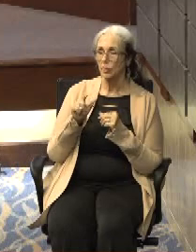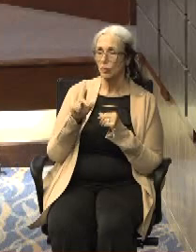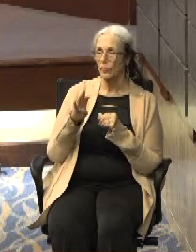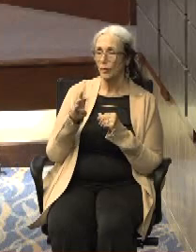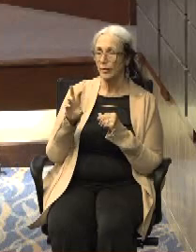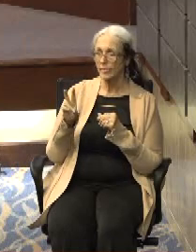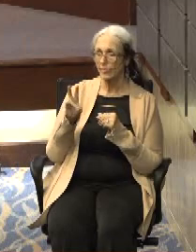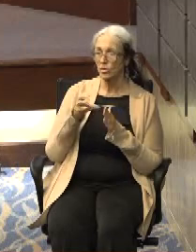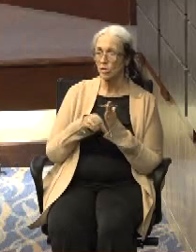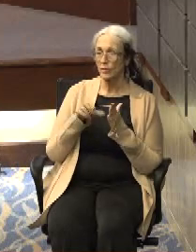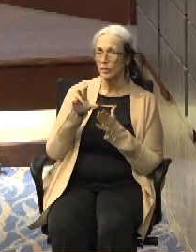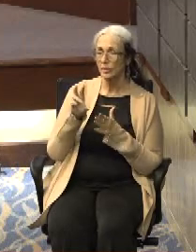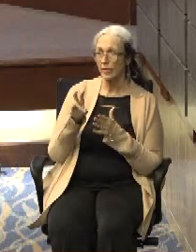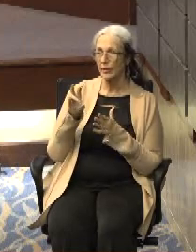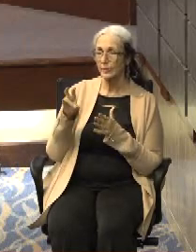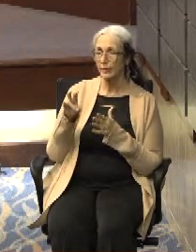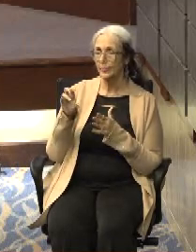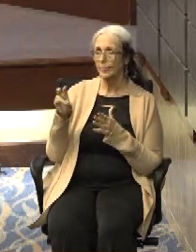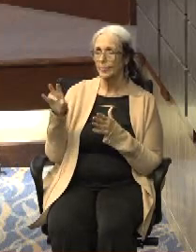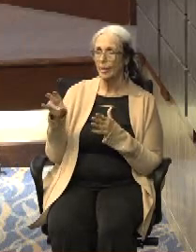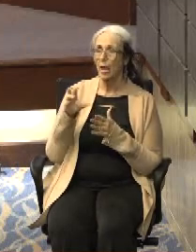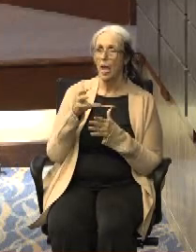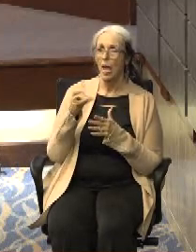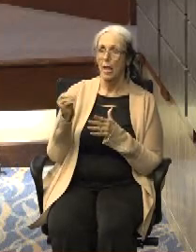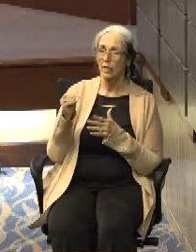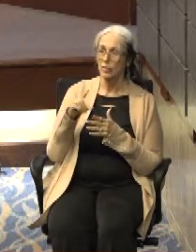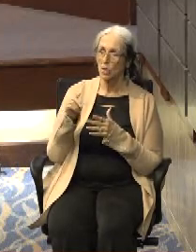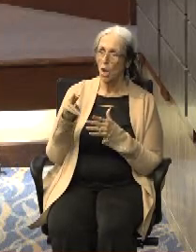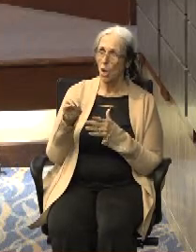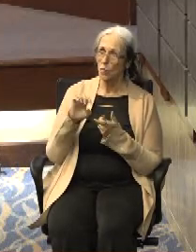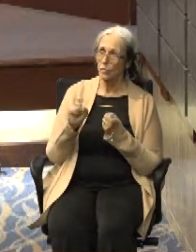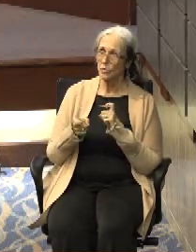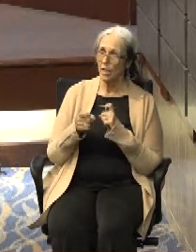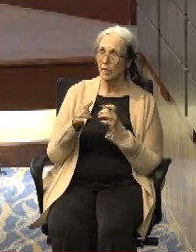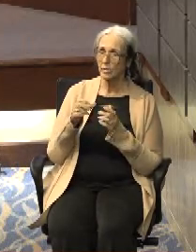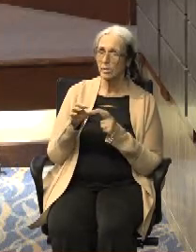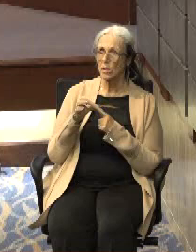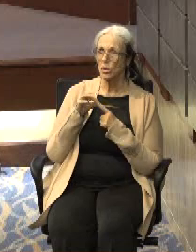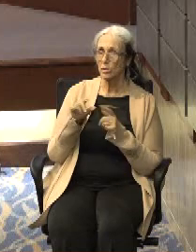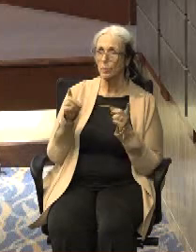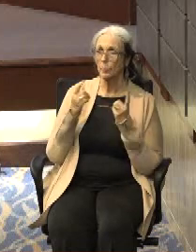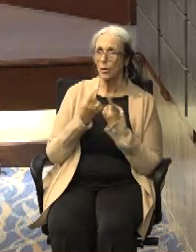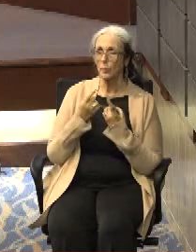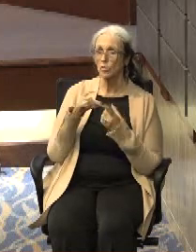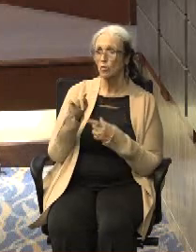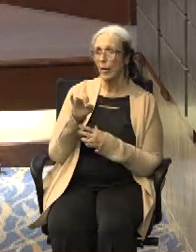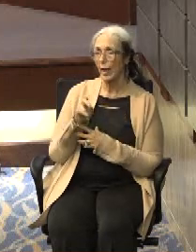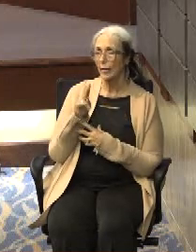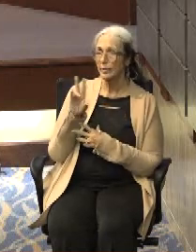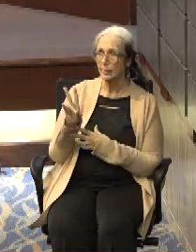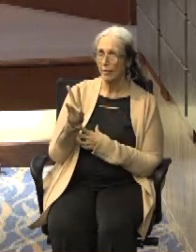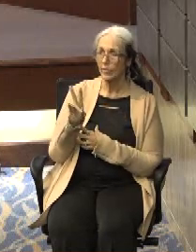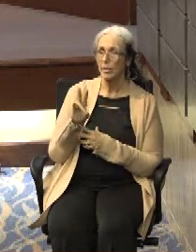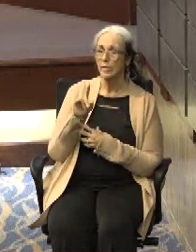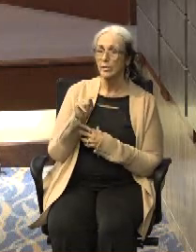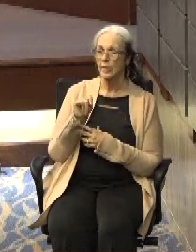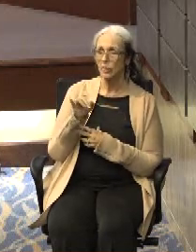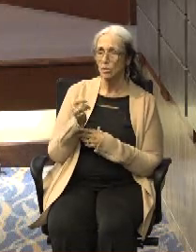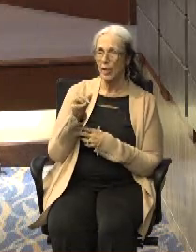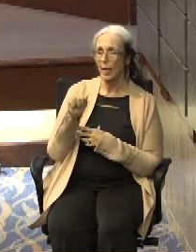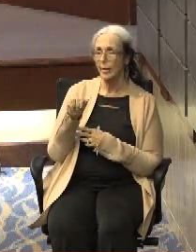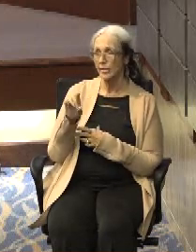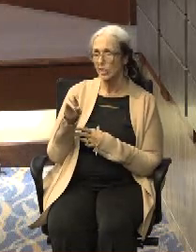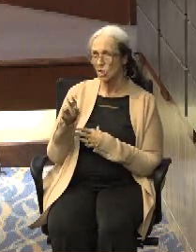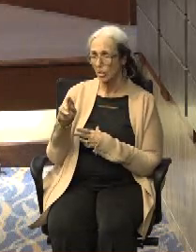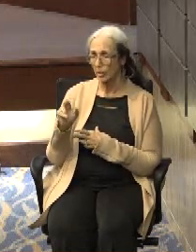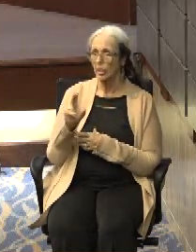28-247 and Chapter 28 Zoning of said Code. Provide the zoning map shall be changed that certain property described as Track 7, Chambers TJ Edition, known as a